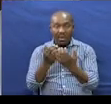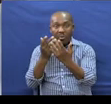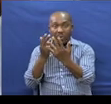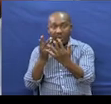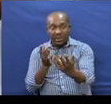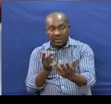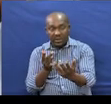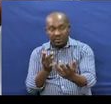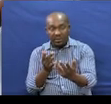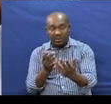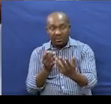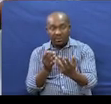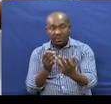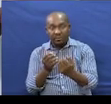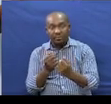population